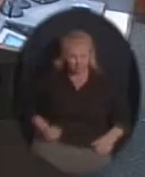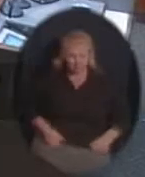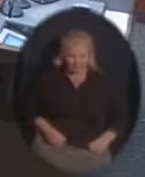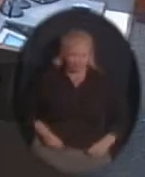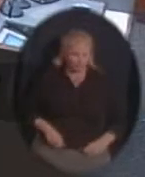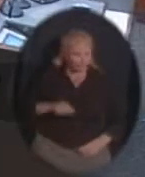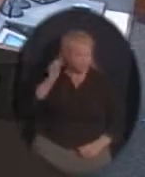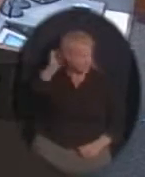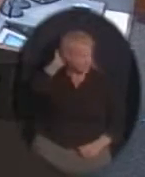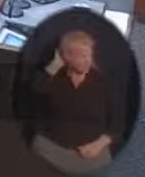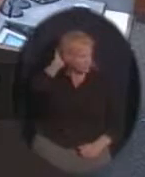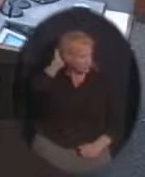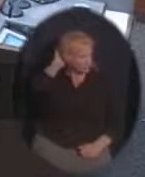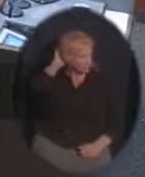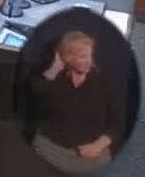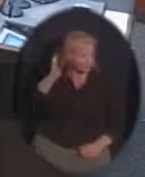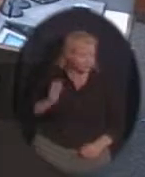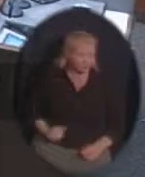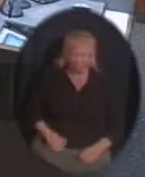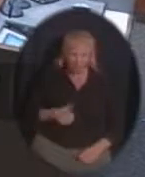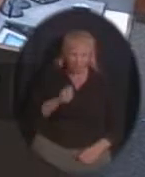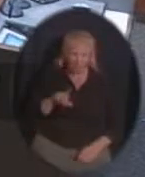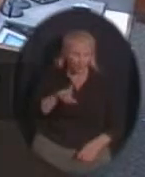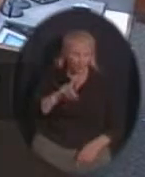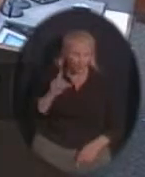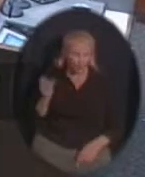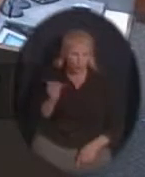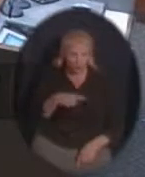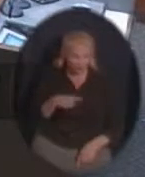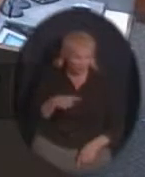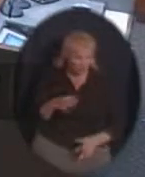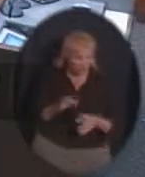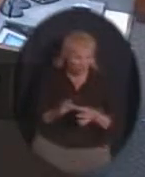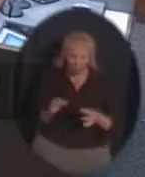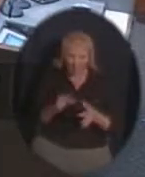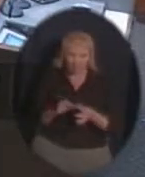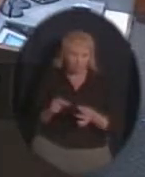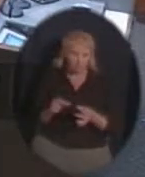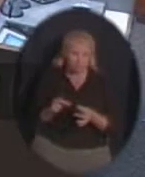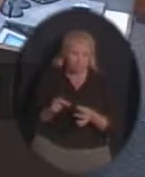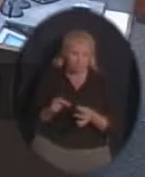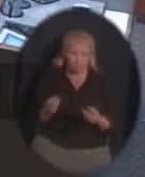okay, questions or comments? Further clarification, anybody?